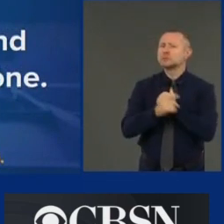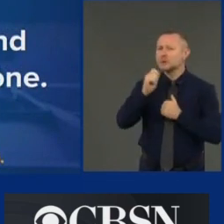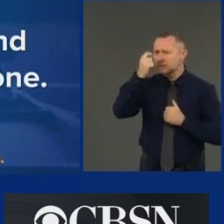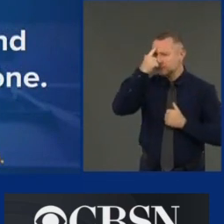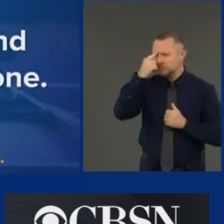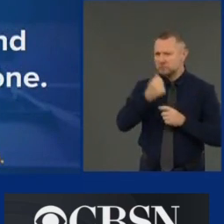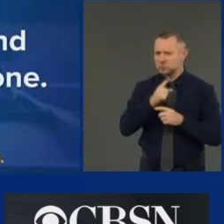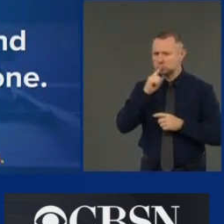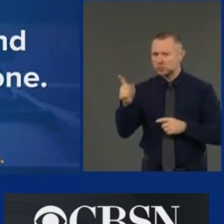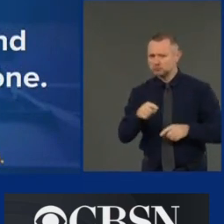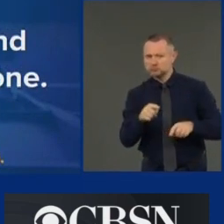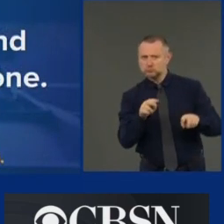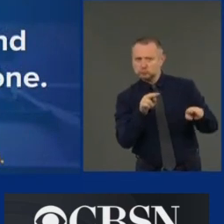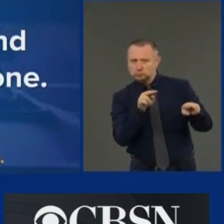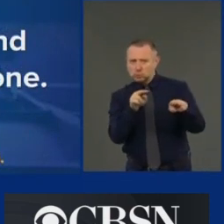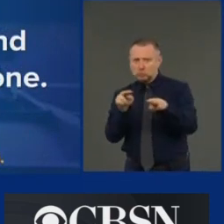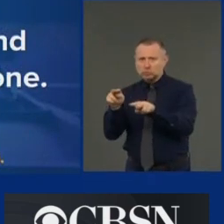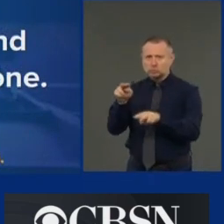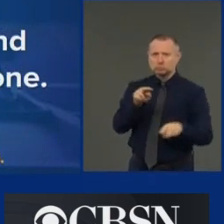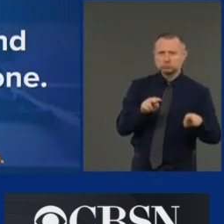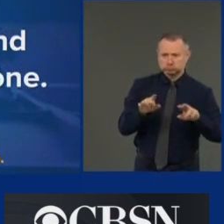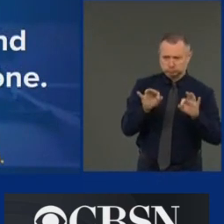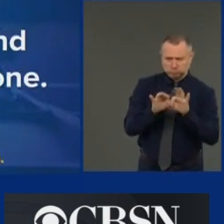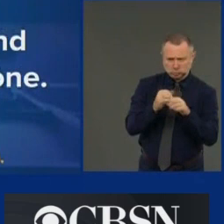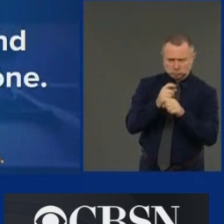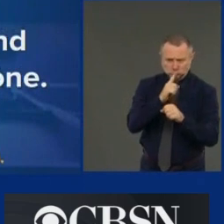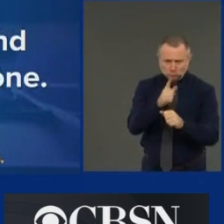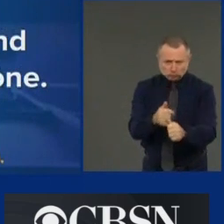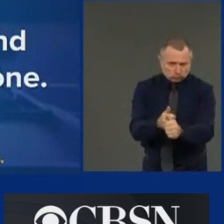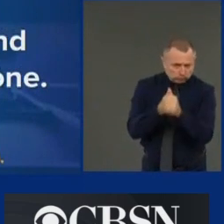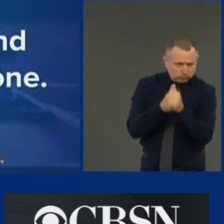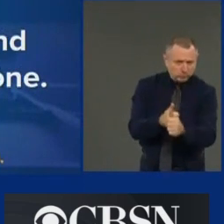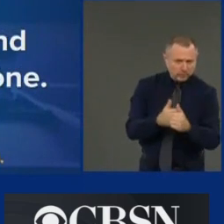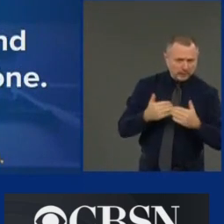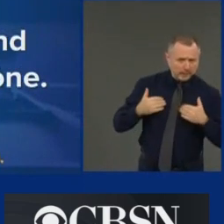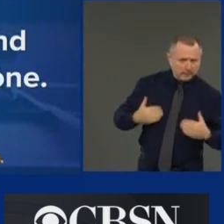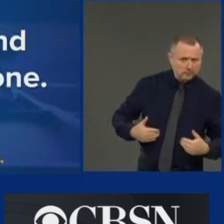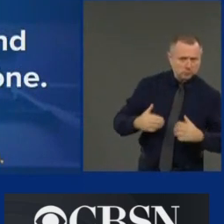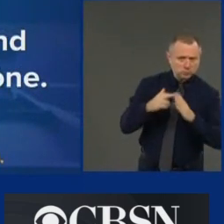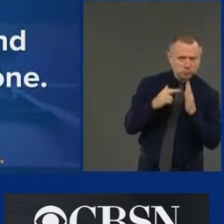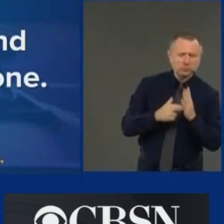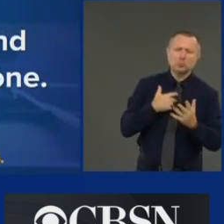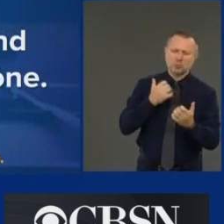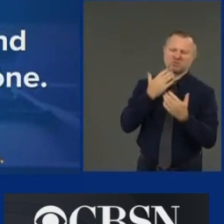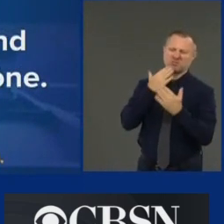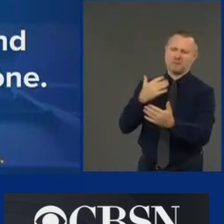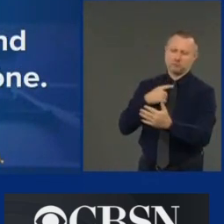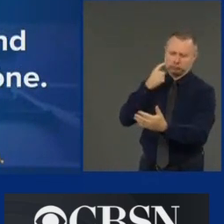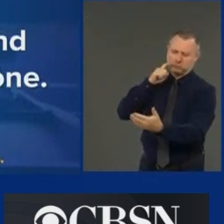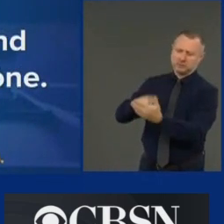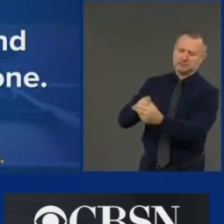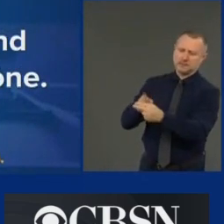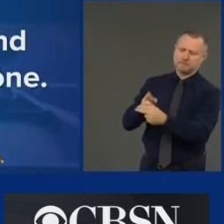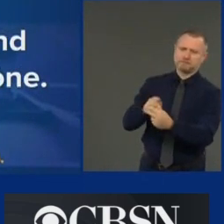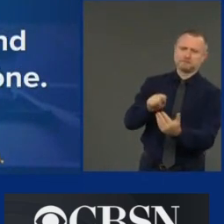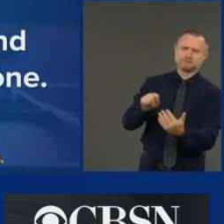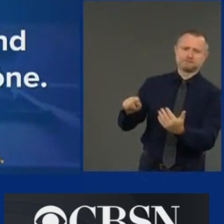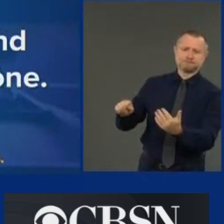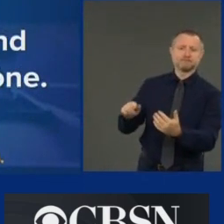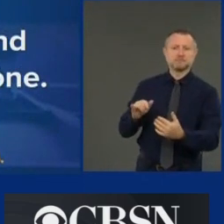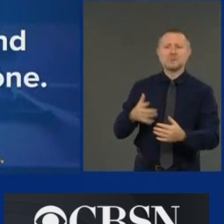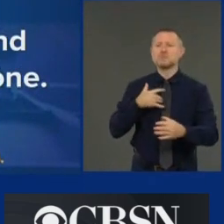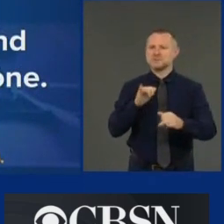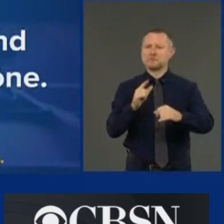health ordinances were complied with, and I want to thank them very much. That's a positive sign. You can do